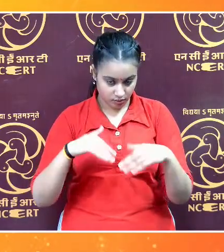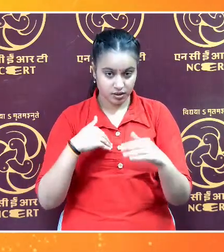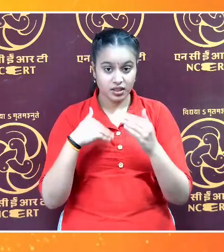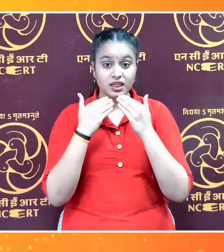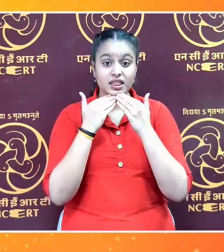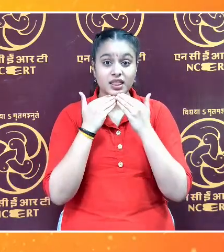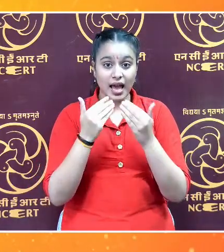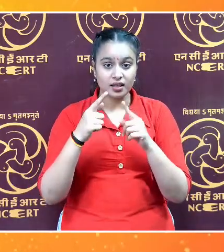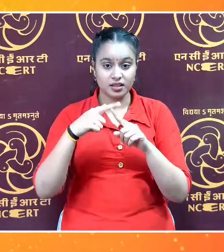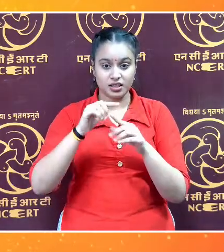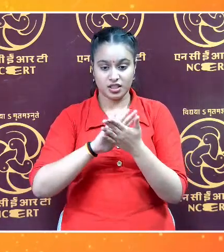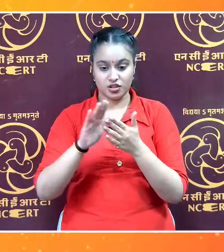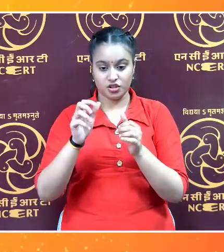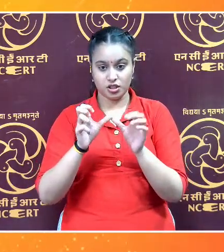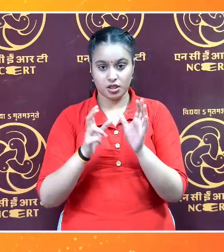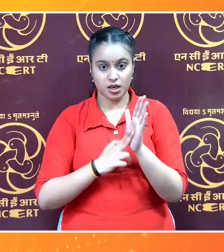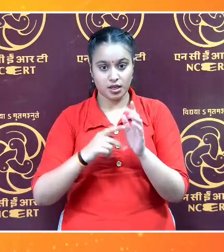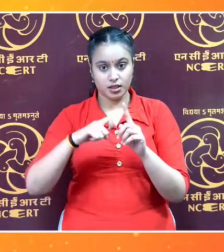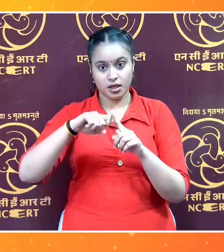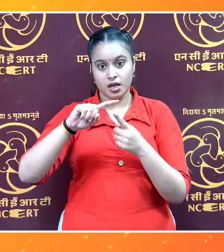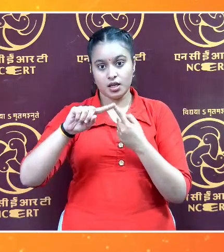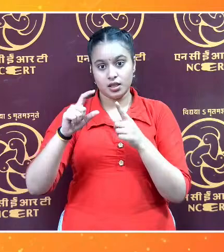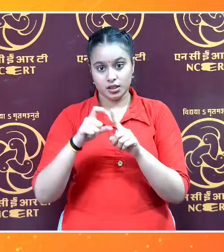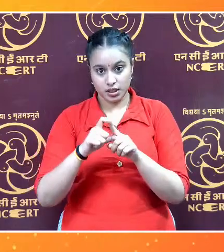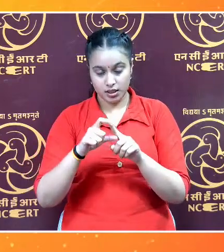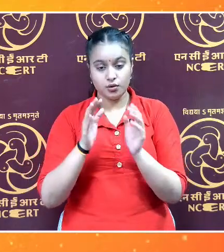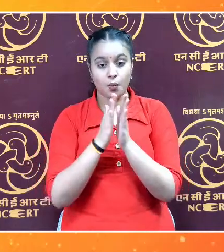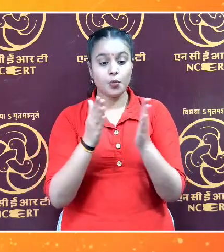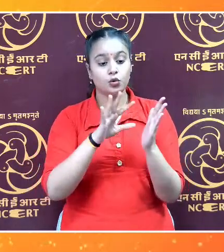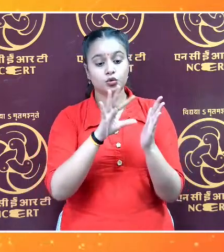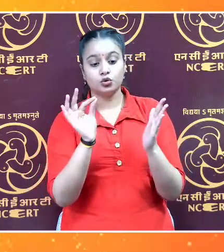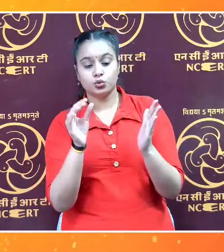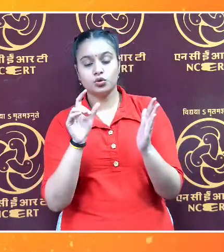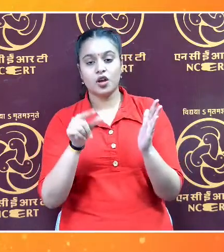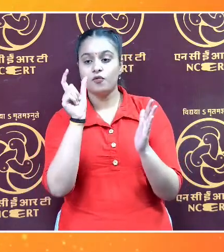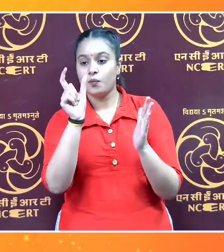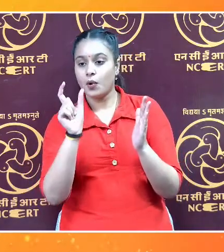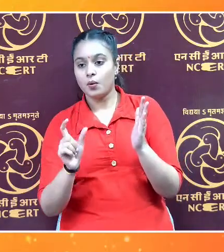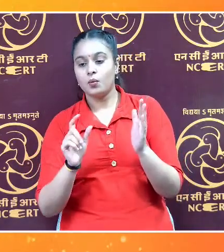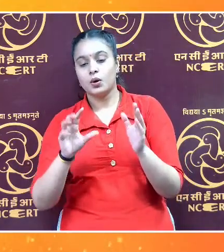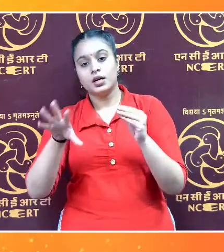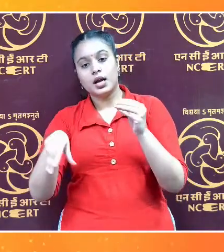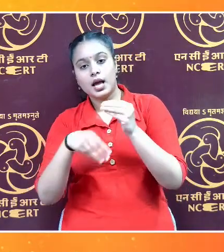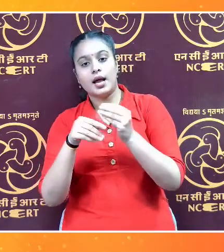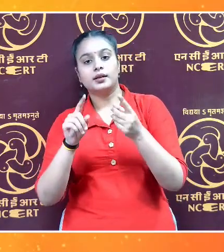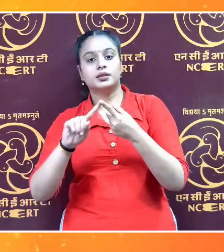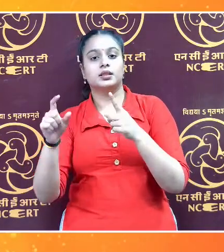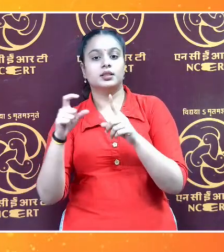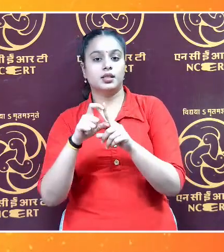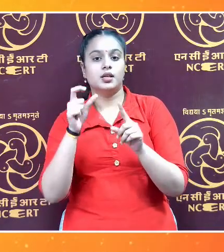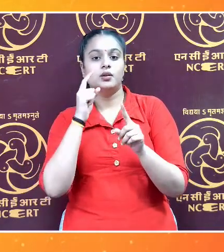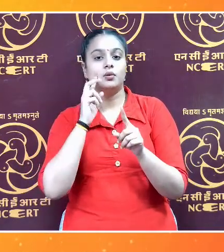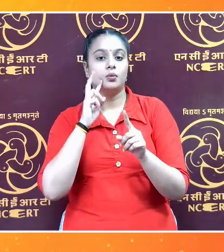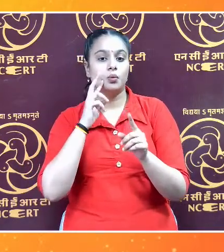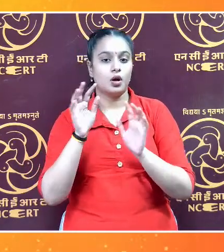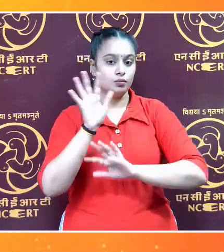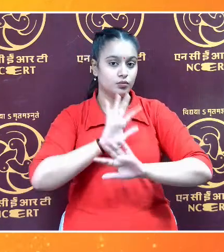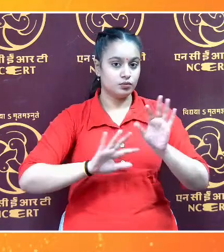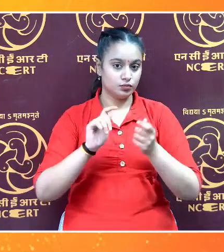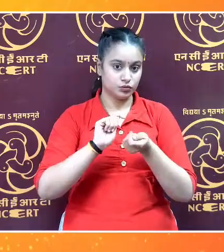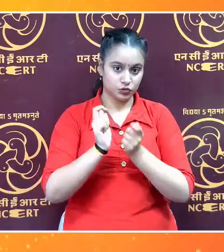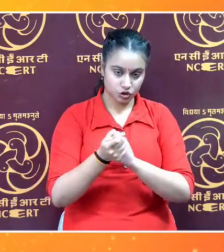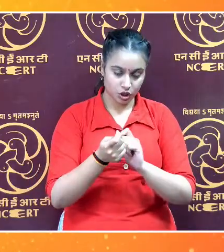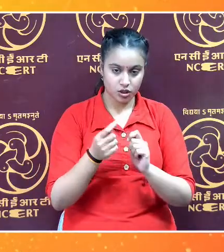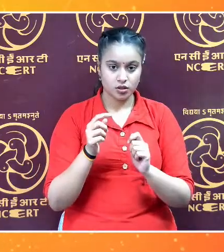is an exercise taken from their book, where they have to just add ed to it and the word will change, the verb will change. Okay. So walk is walk